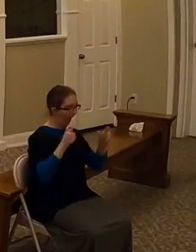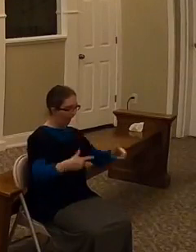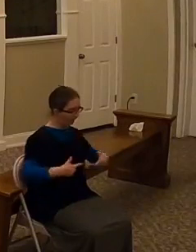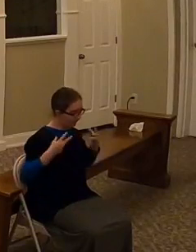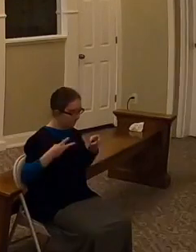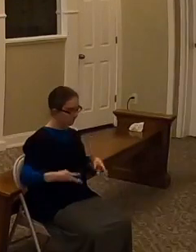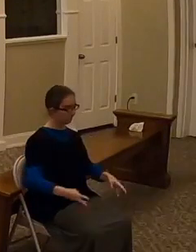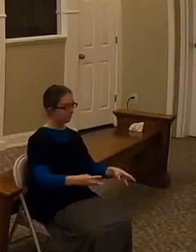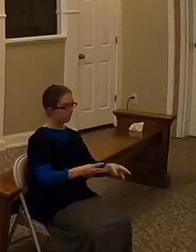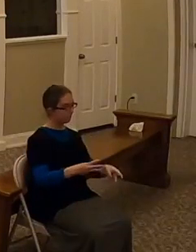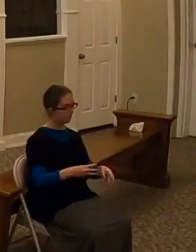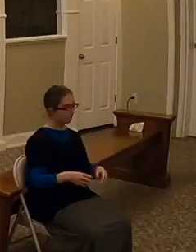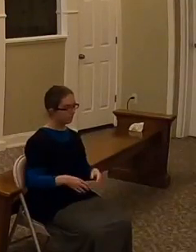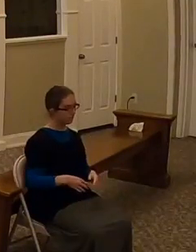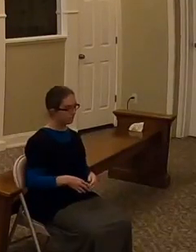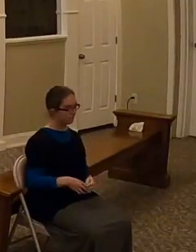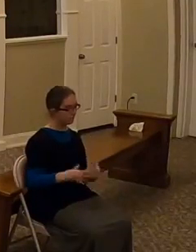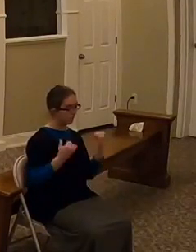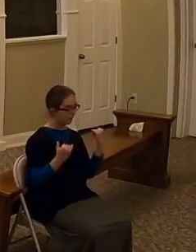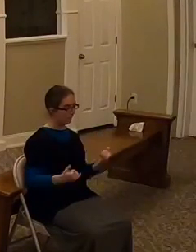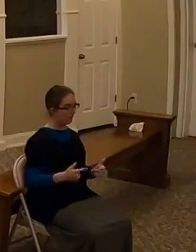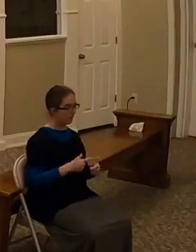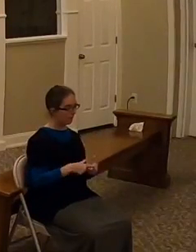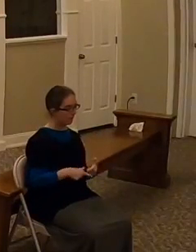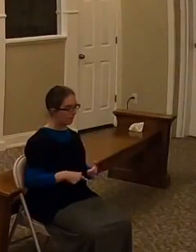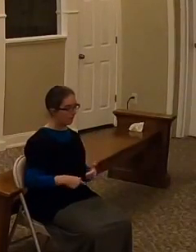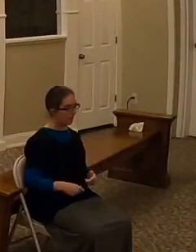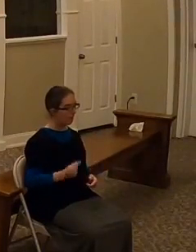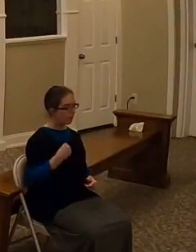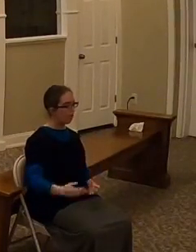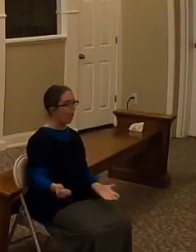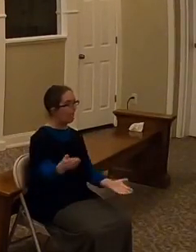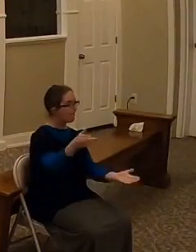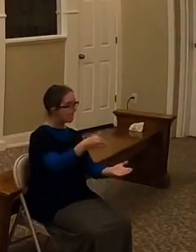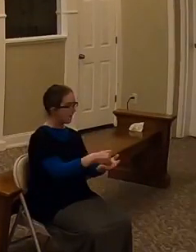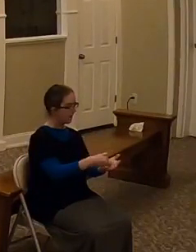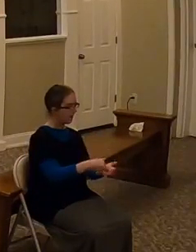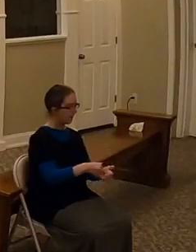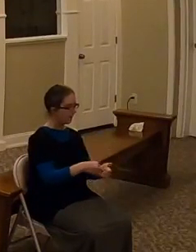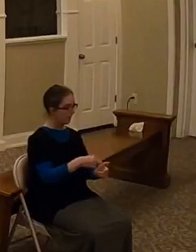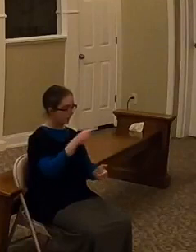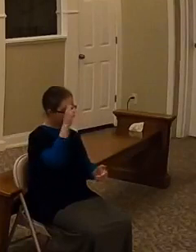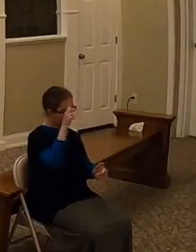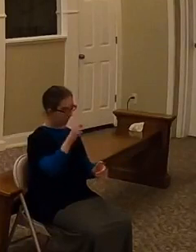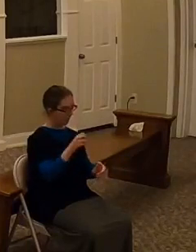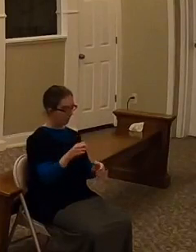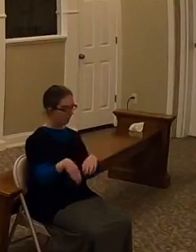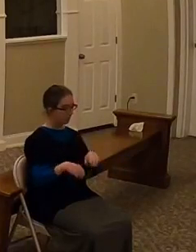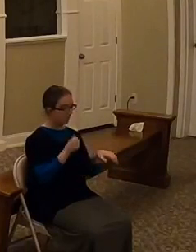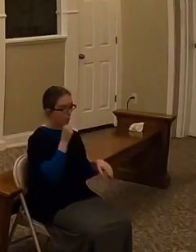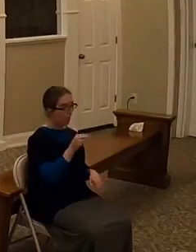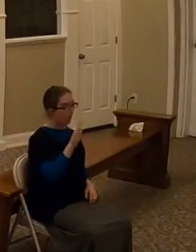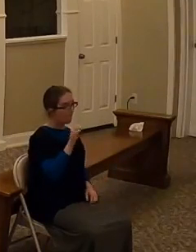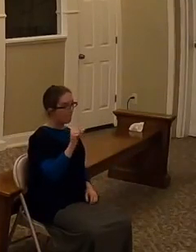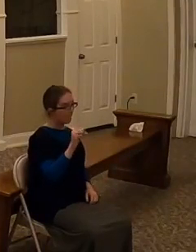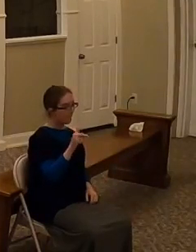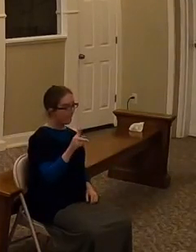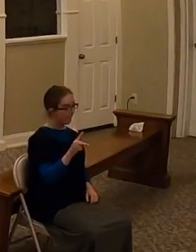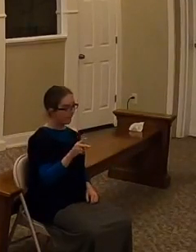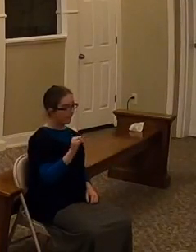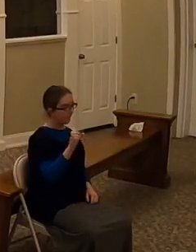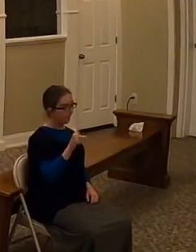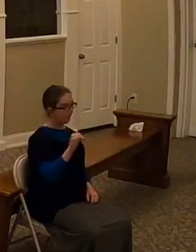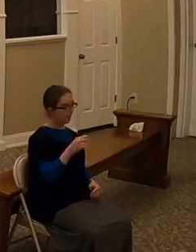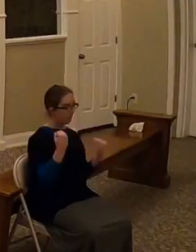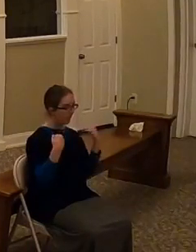lifestyle. And evidently now and then he would revert back to that lifestyle. He didn't go backslide. I'm not saying that. But he,